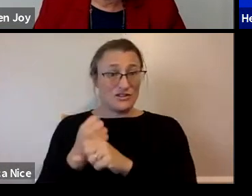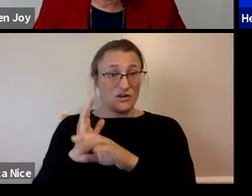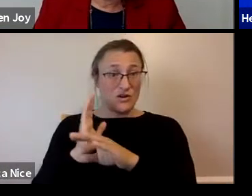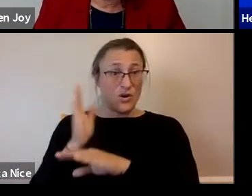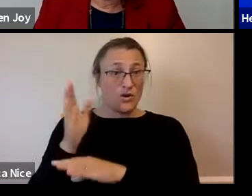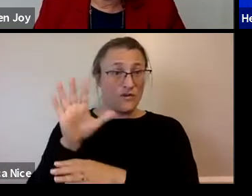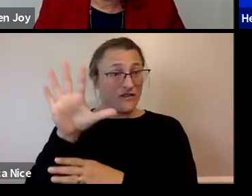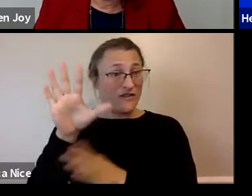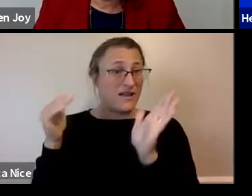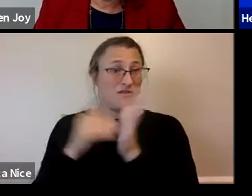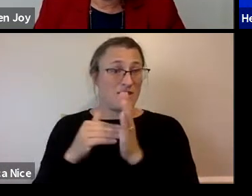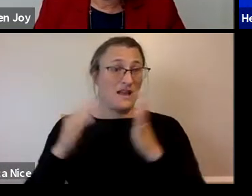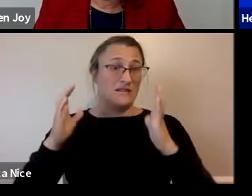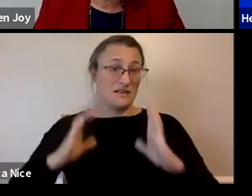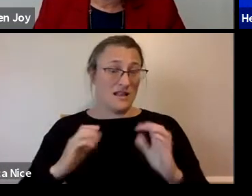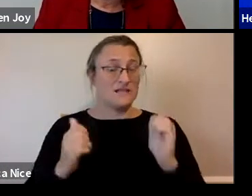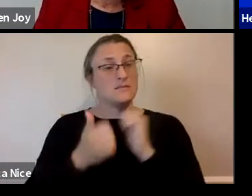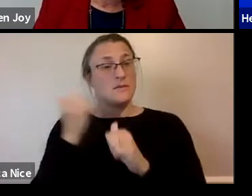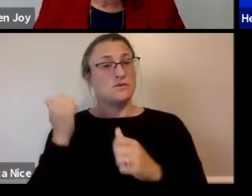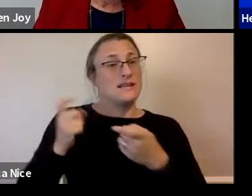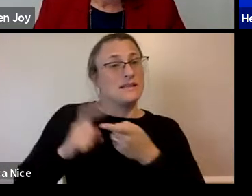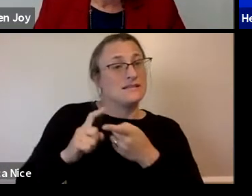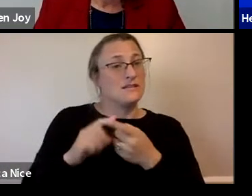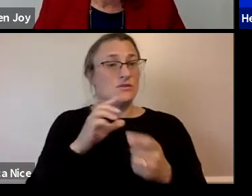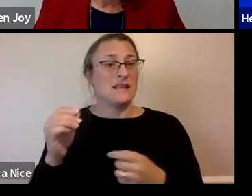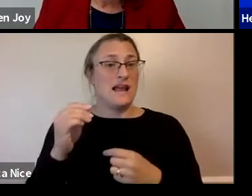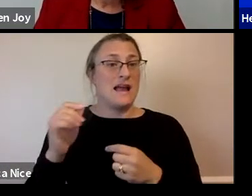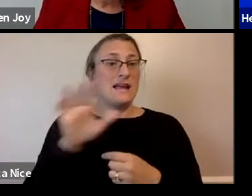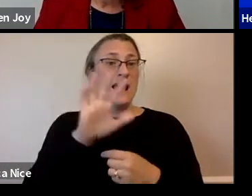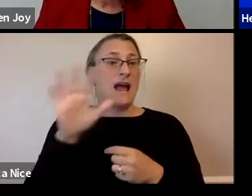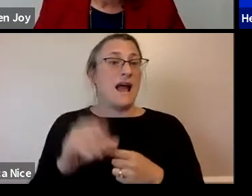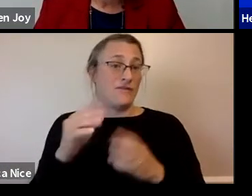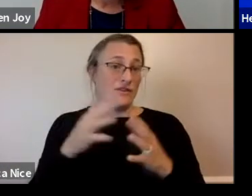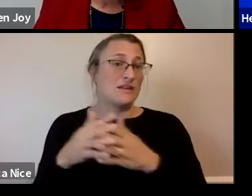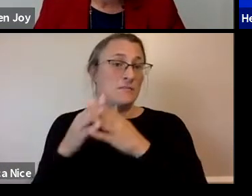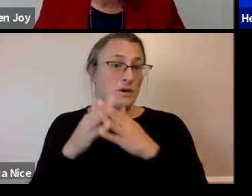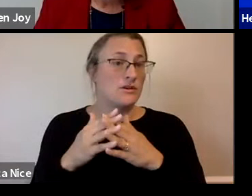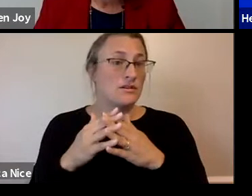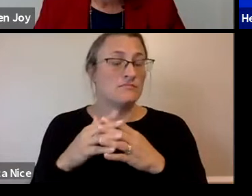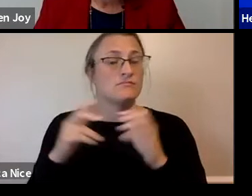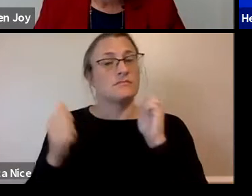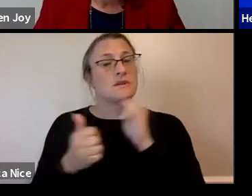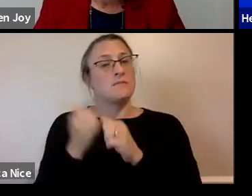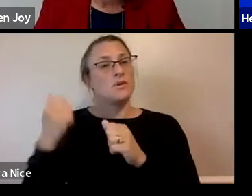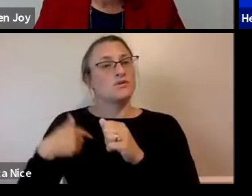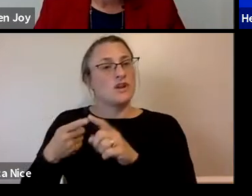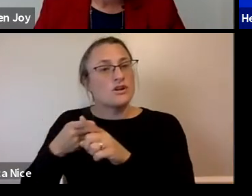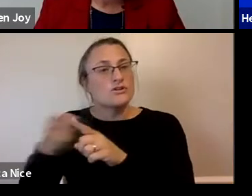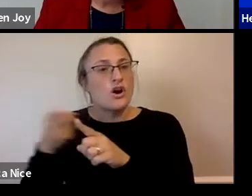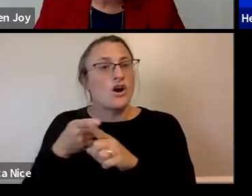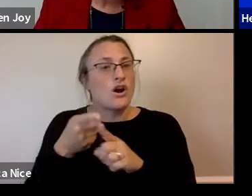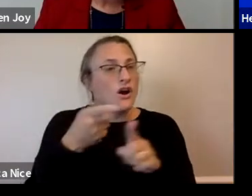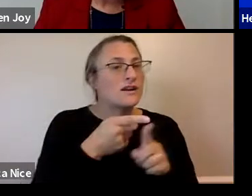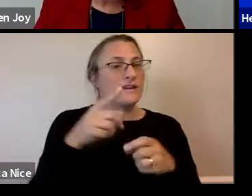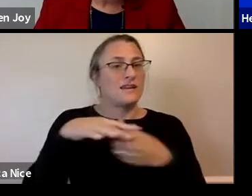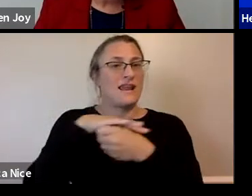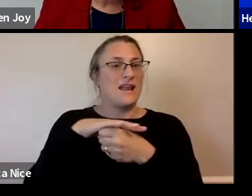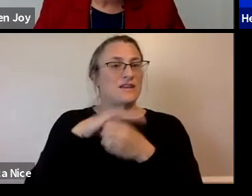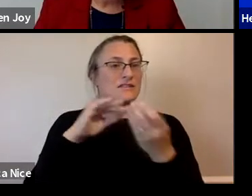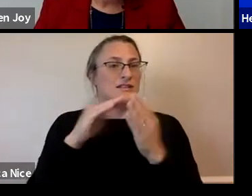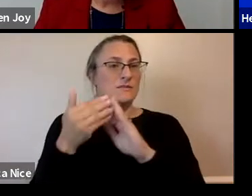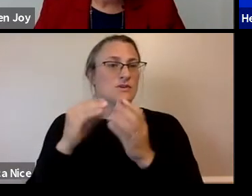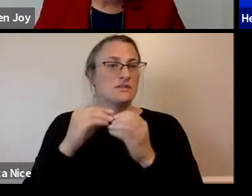5,000 clients, primarily Latinos and African Americans, mostly in our targeted areas within community boards 1 through